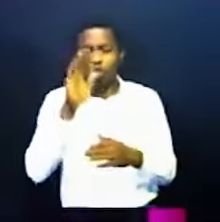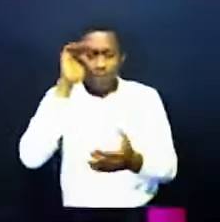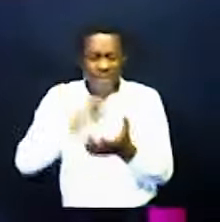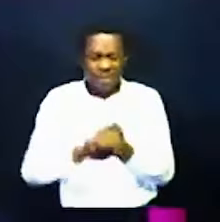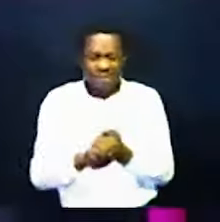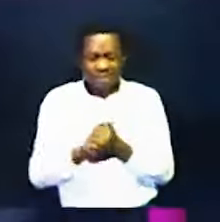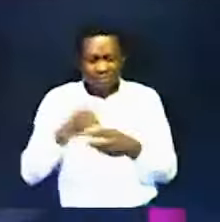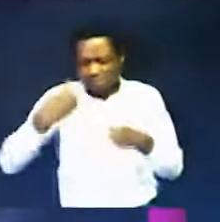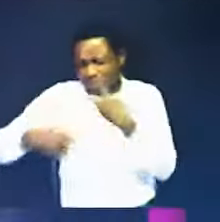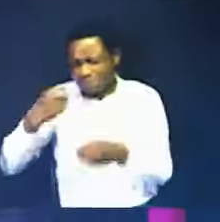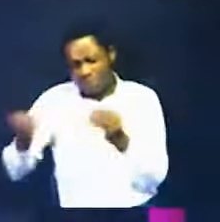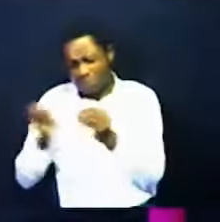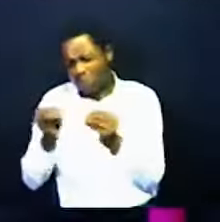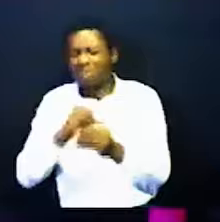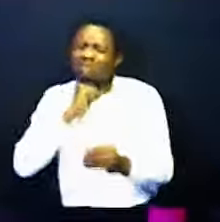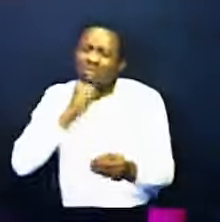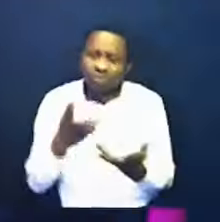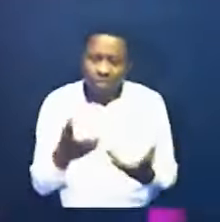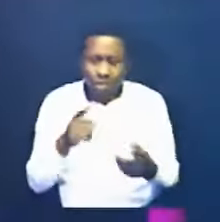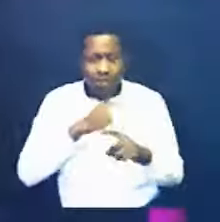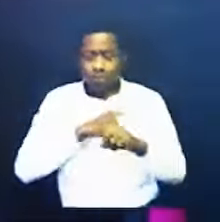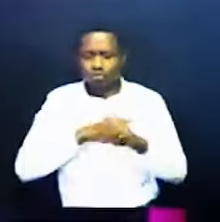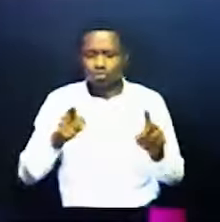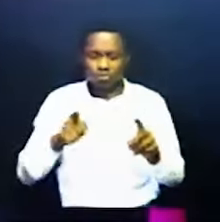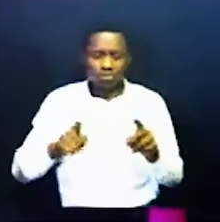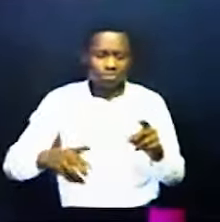one. What you move to me, I did. Don't pack.